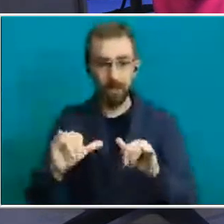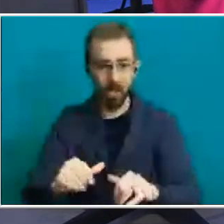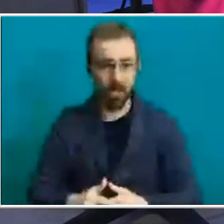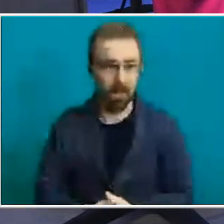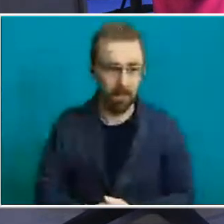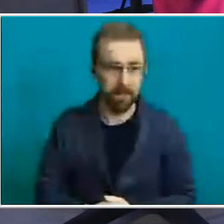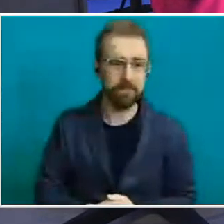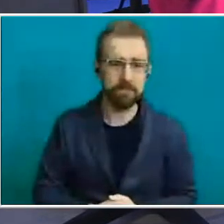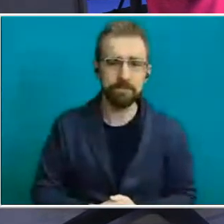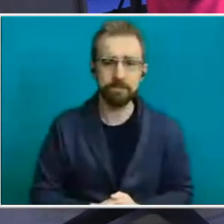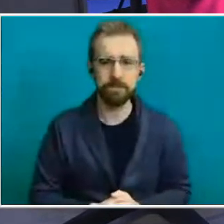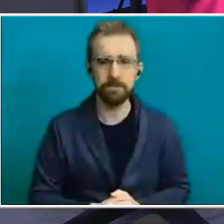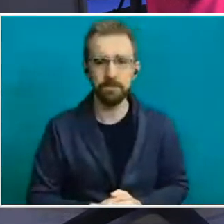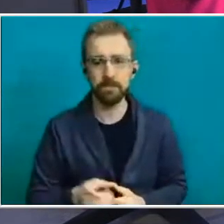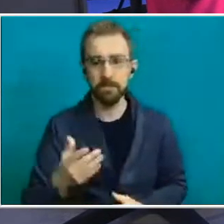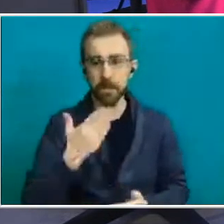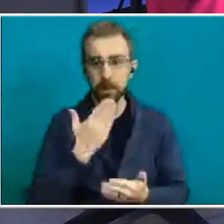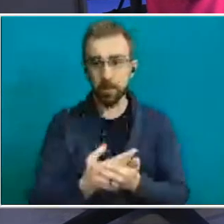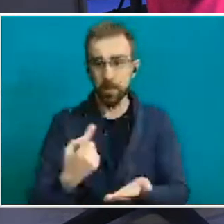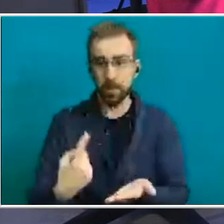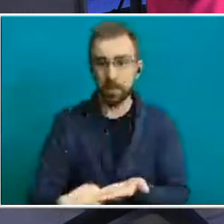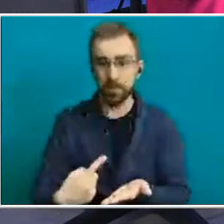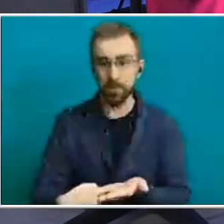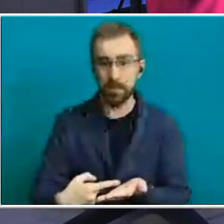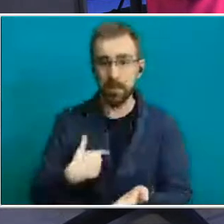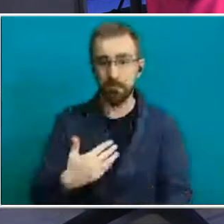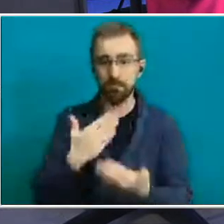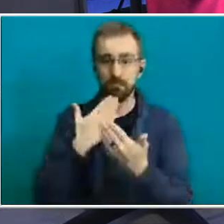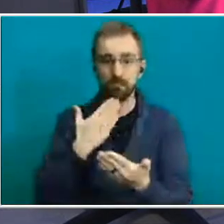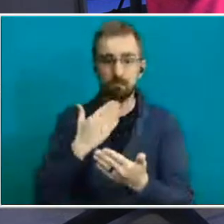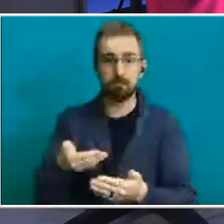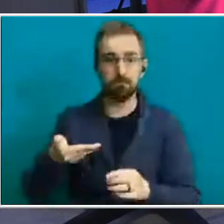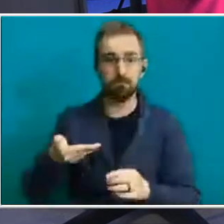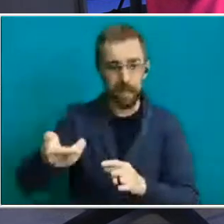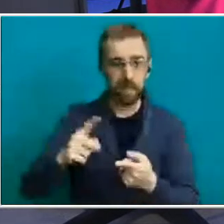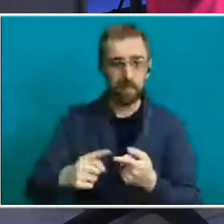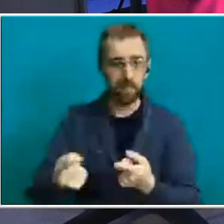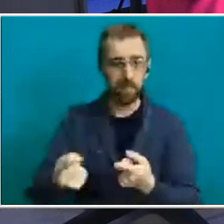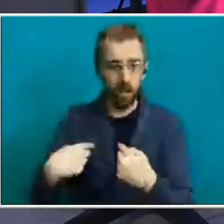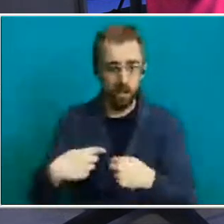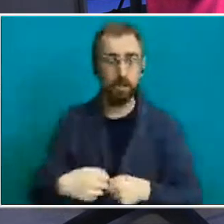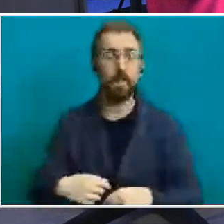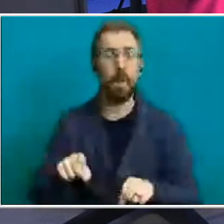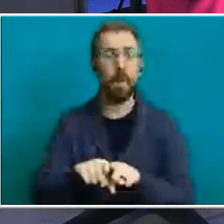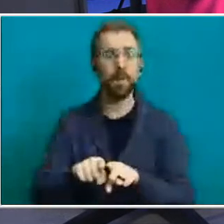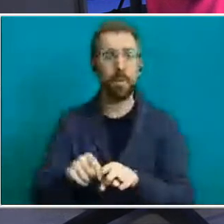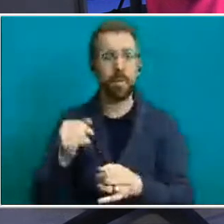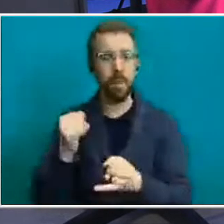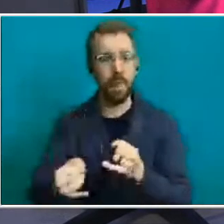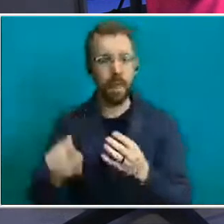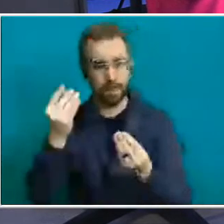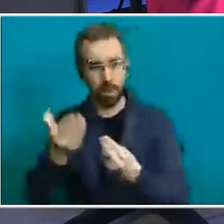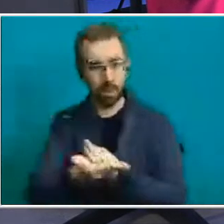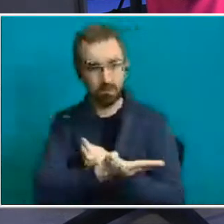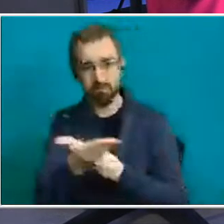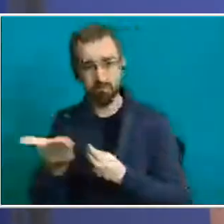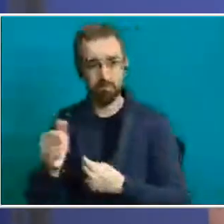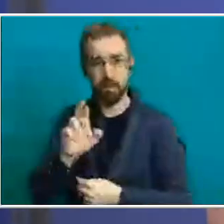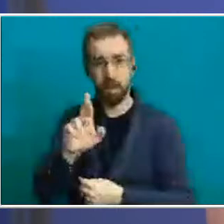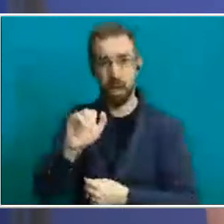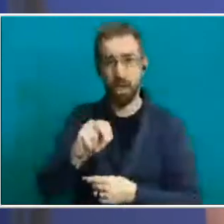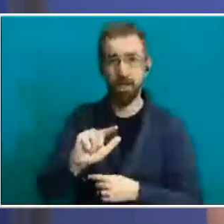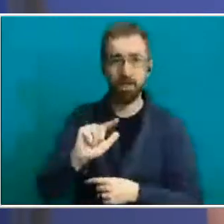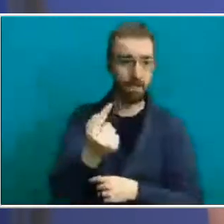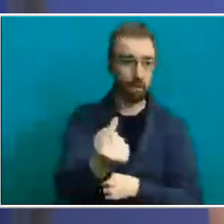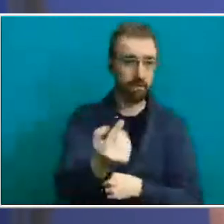Well, this has been a great discussion. I'm grateful to our guests for being here. I also want to get final thoughts from everyone. So, Erin, I'll kick it to you first.